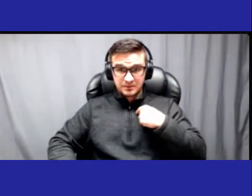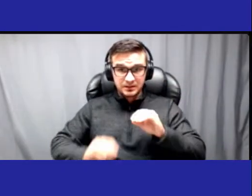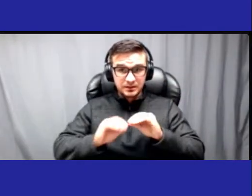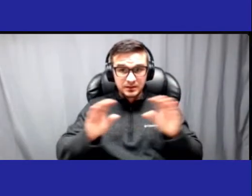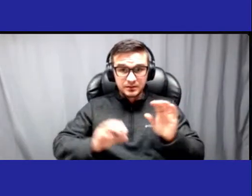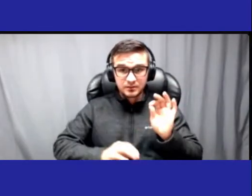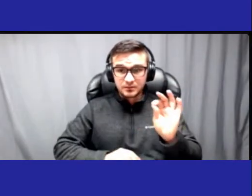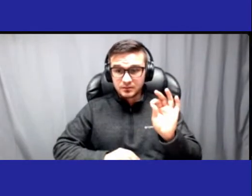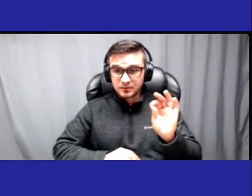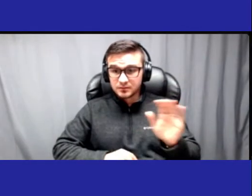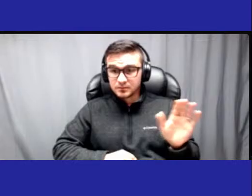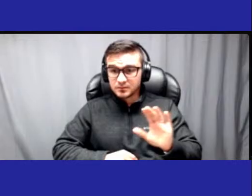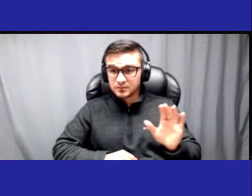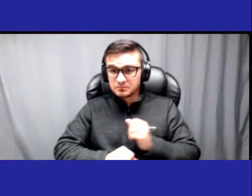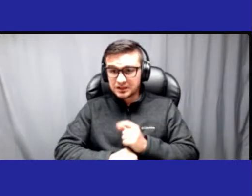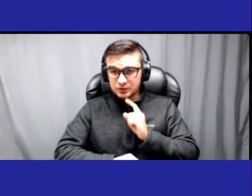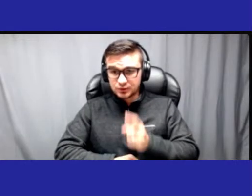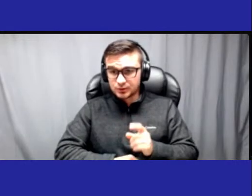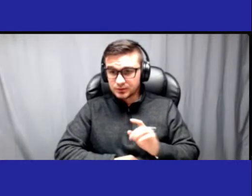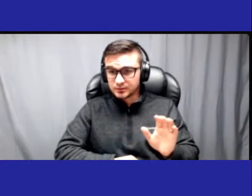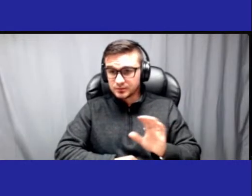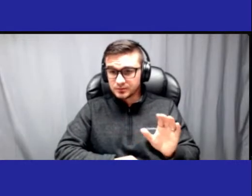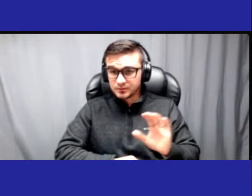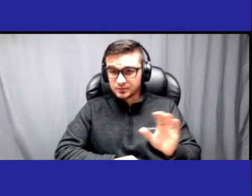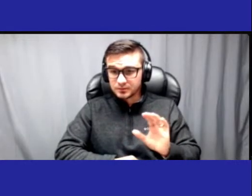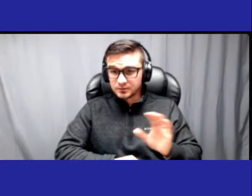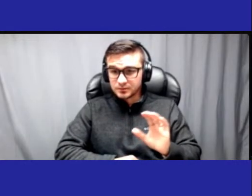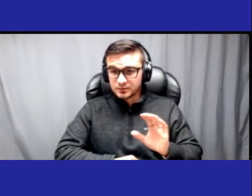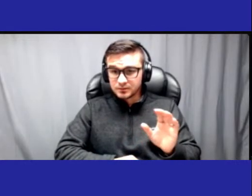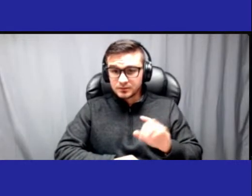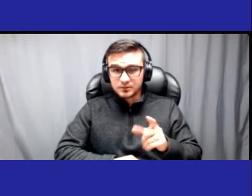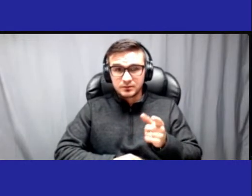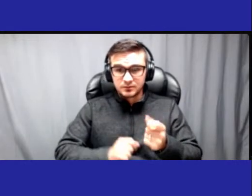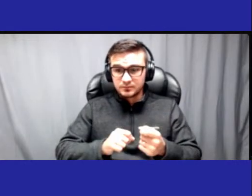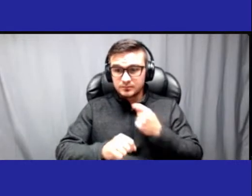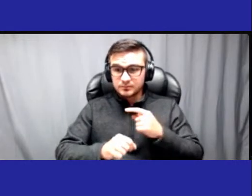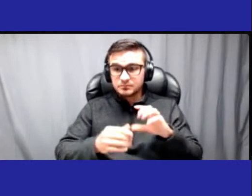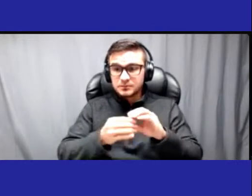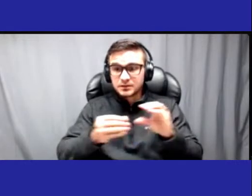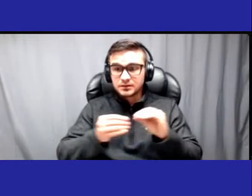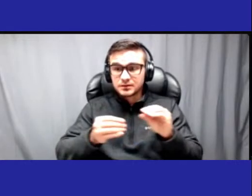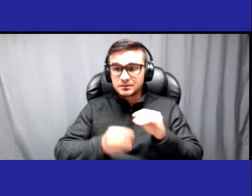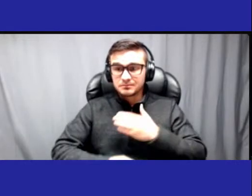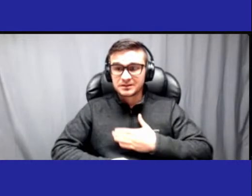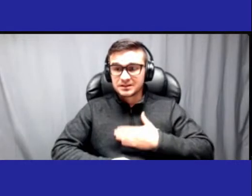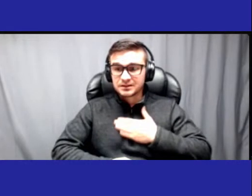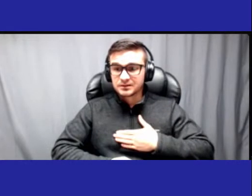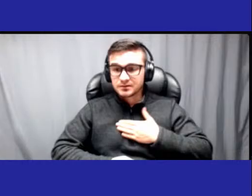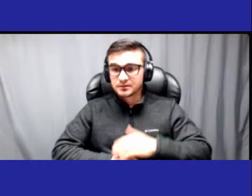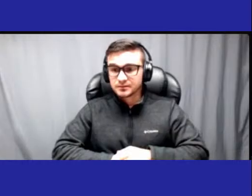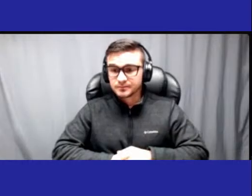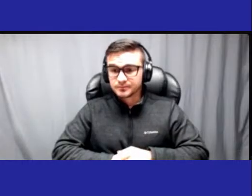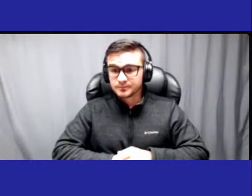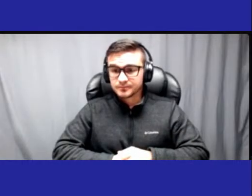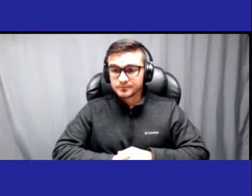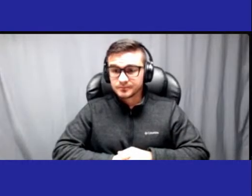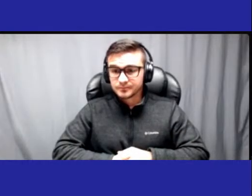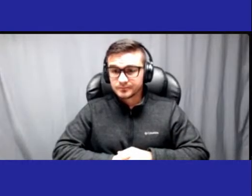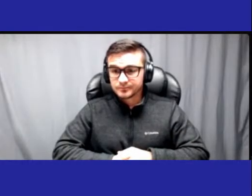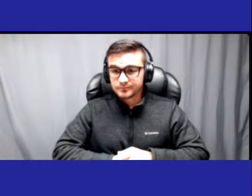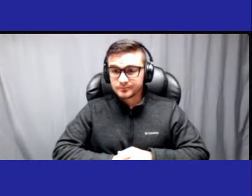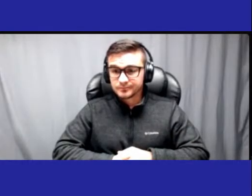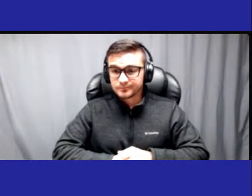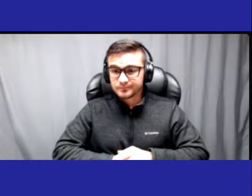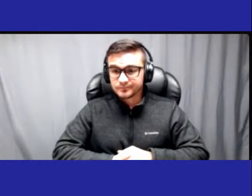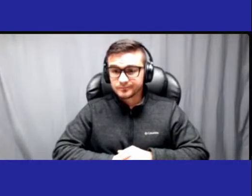Deployment can last anywhere from 2 to 4 weeks for smaller or 4 months or more for larger responses. The mobile services can include